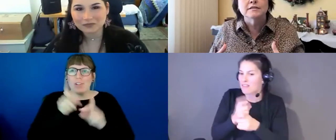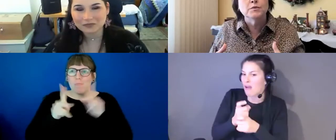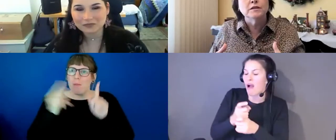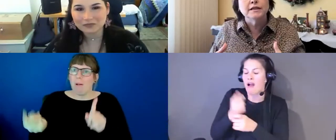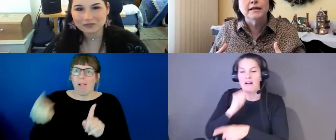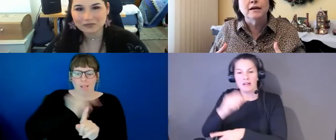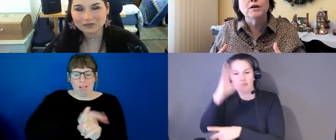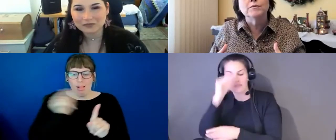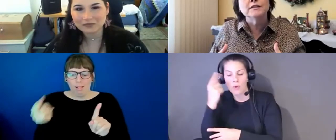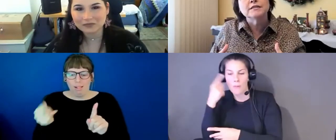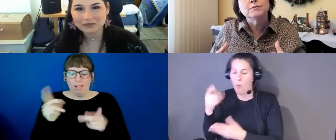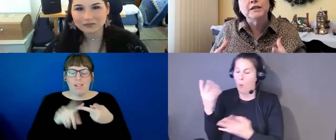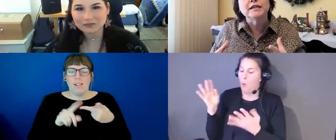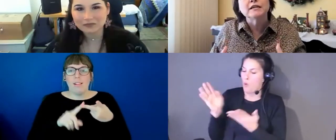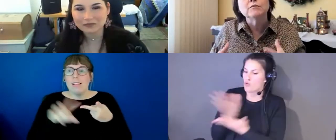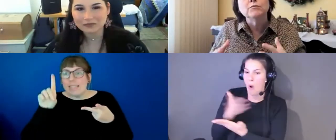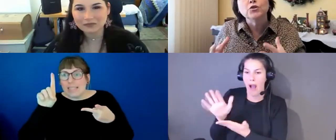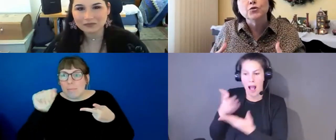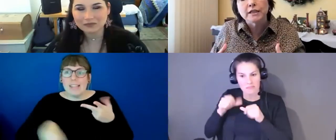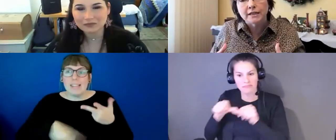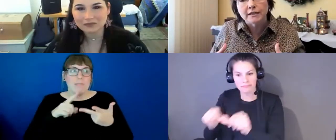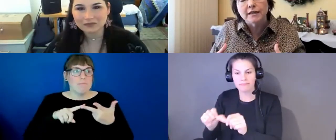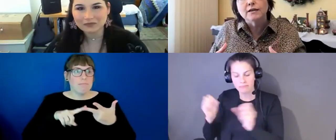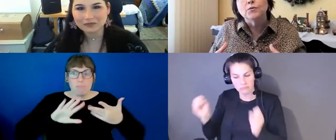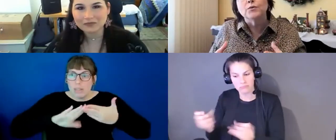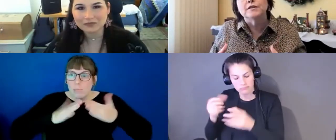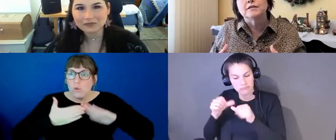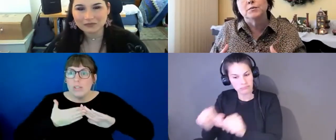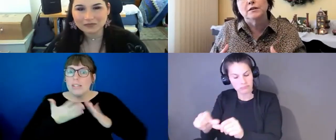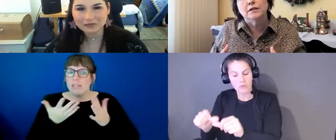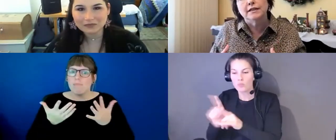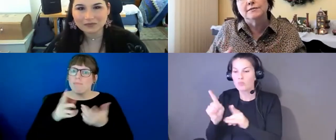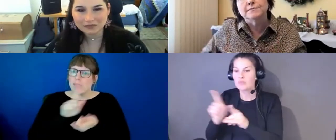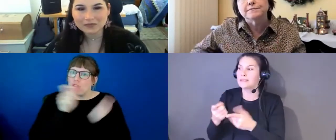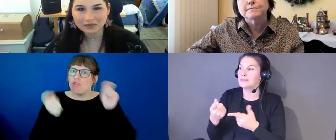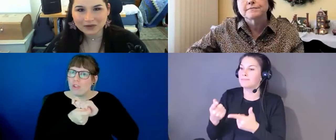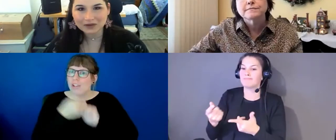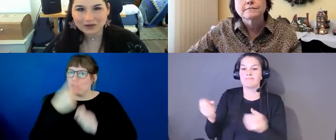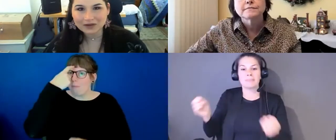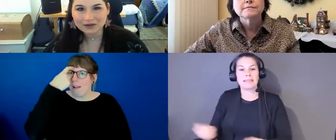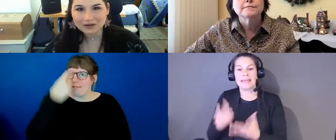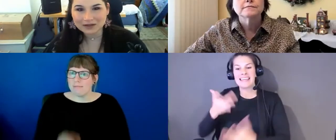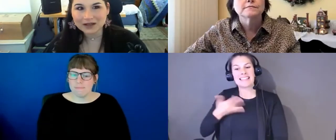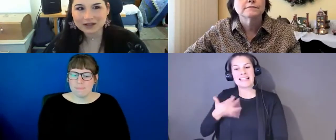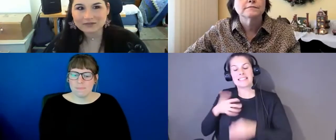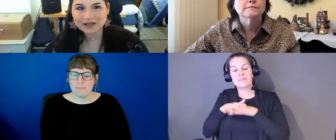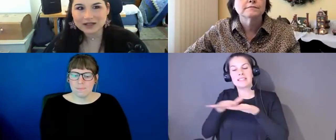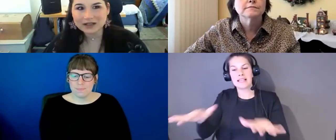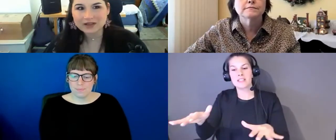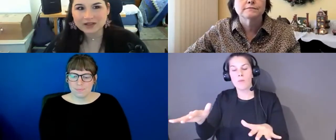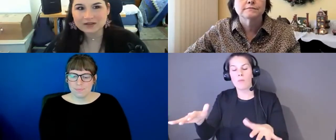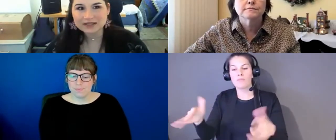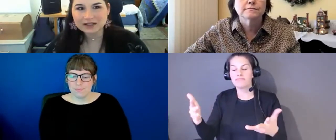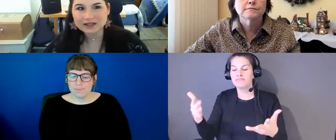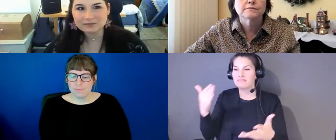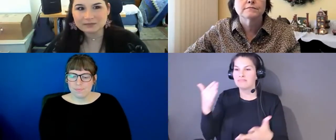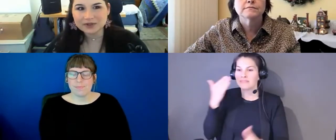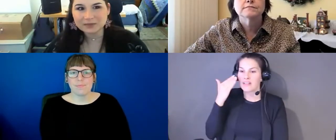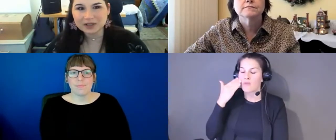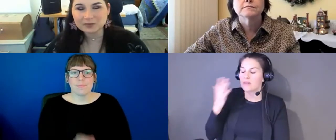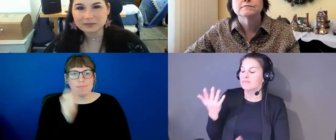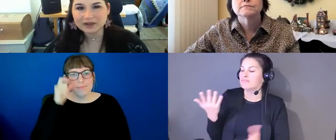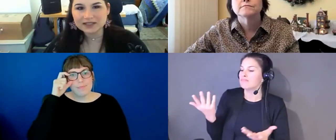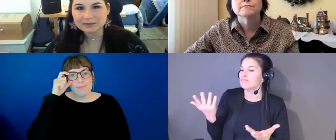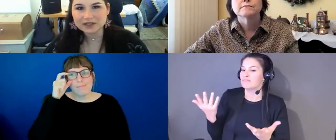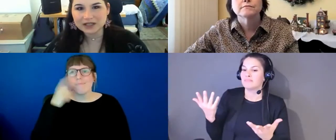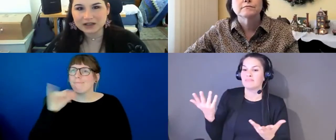a disability and what it means to be in community with a disability. Yeah, I love that. And I love that you said,